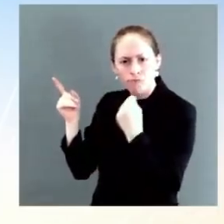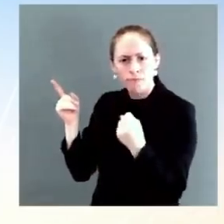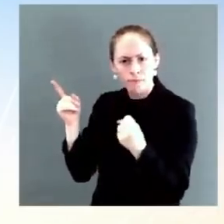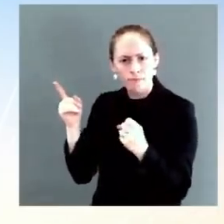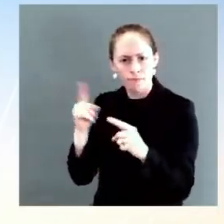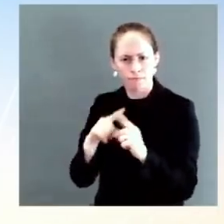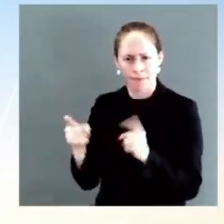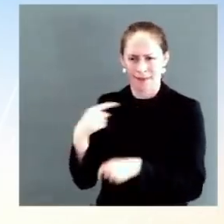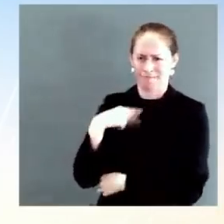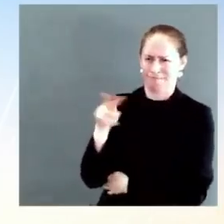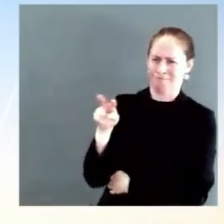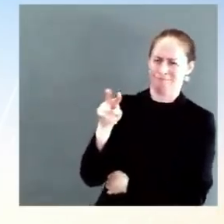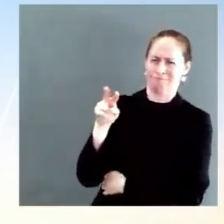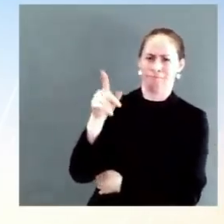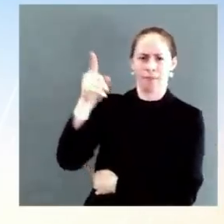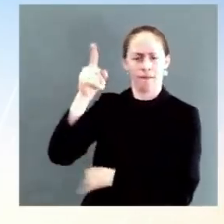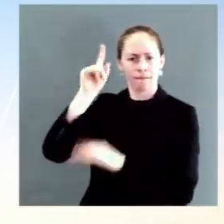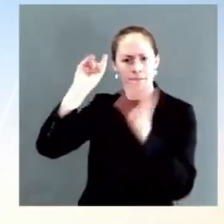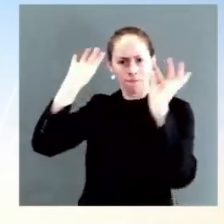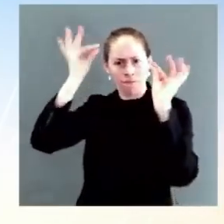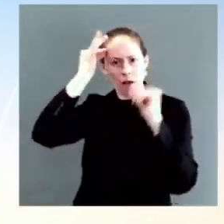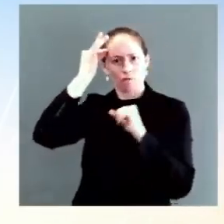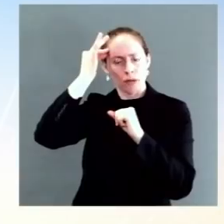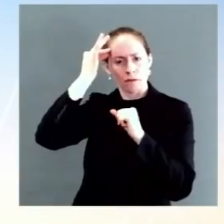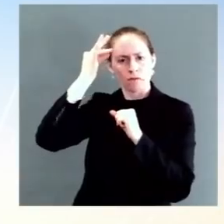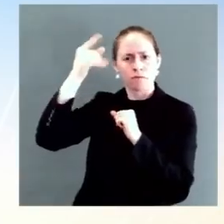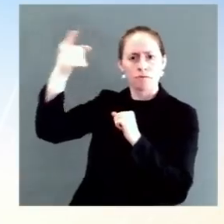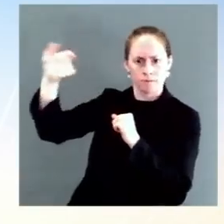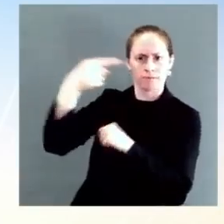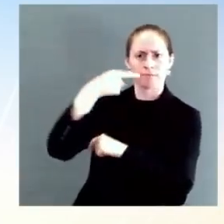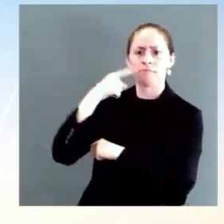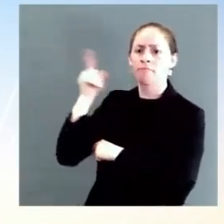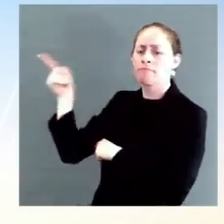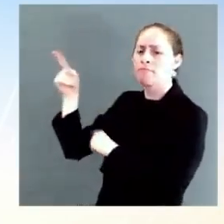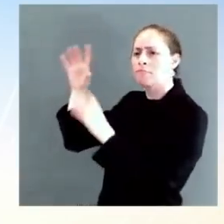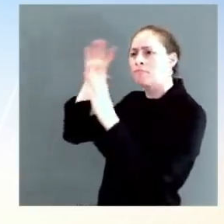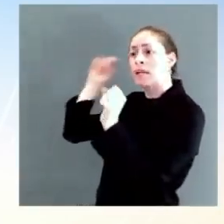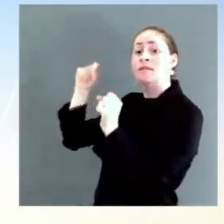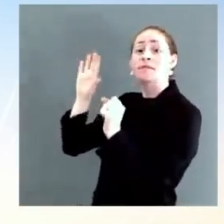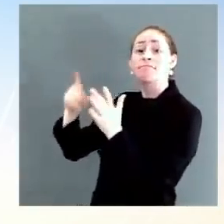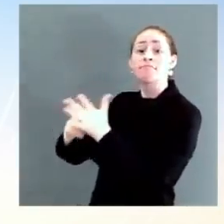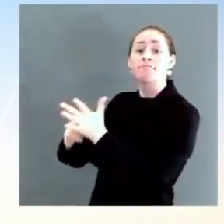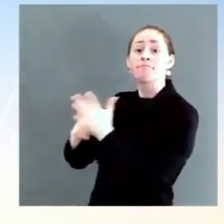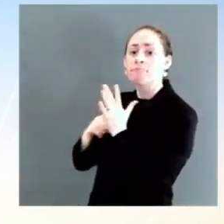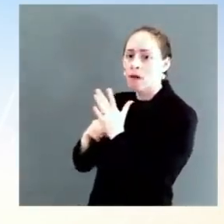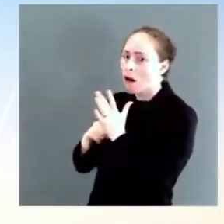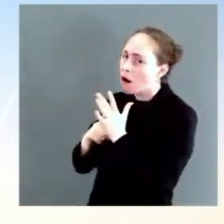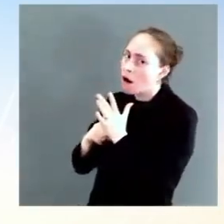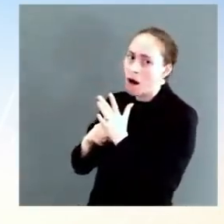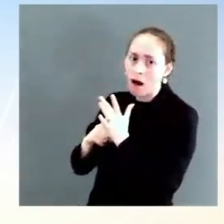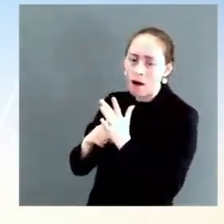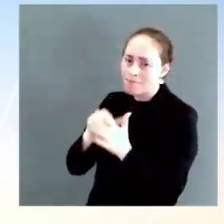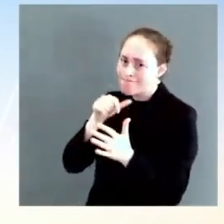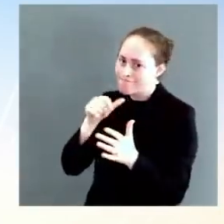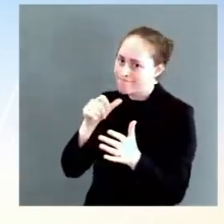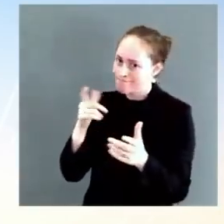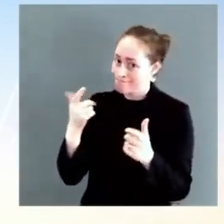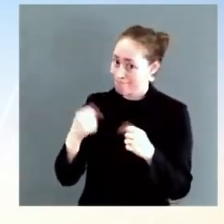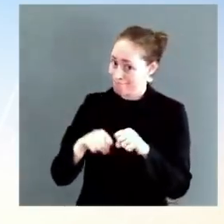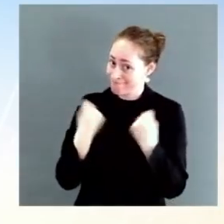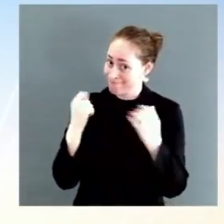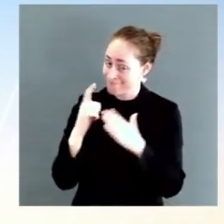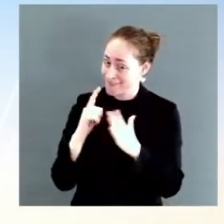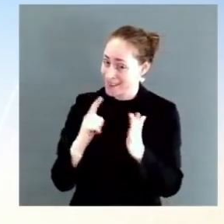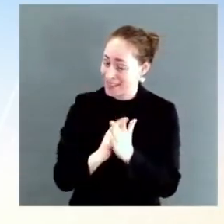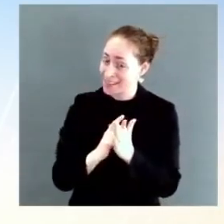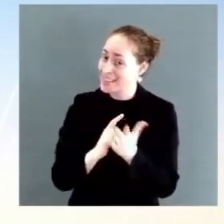clarify exactly what we're talking about here. There are vaccine requirements that, and testing, a lot of companies do requirement